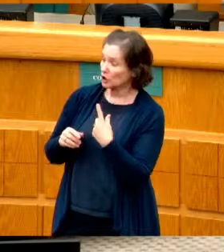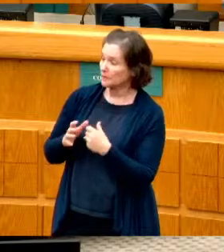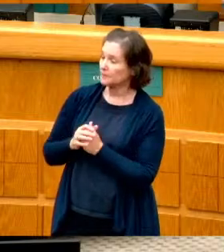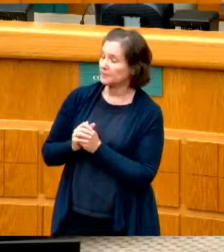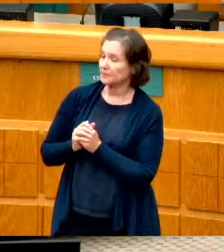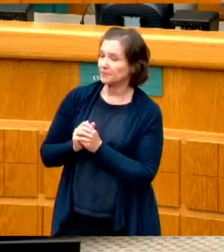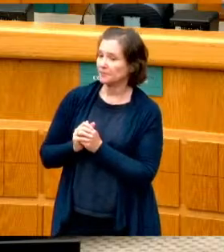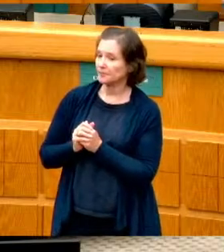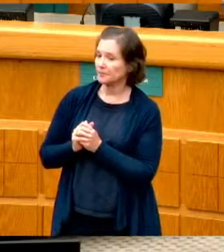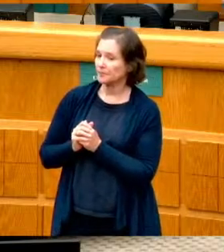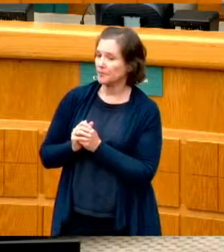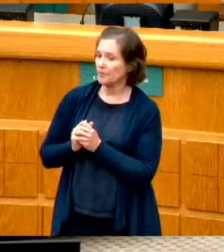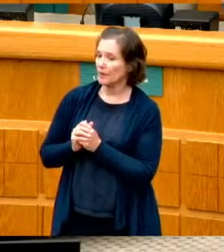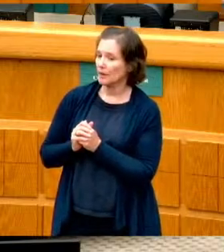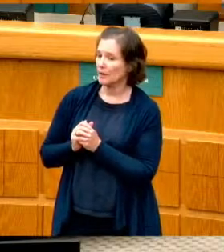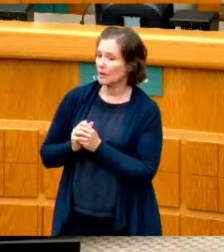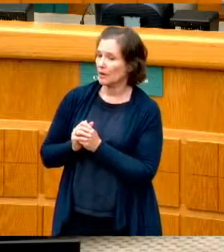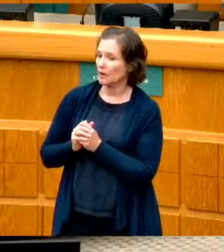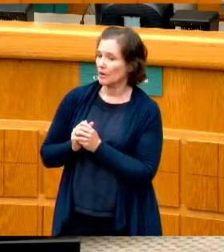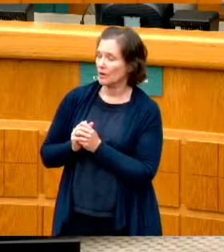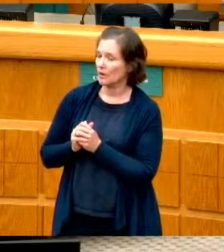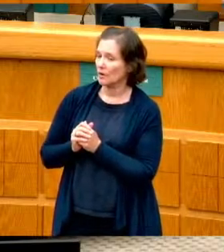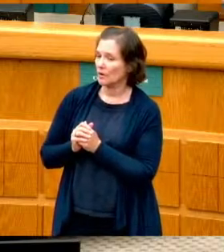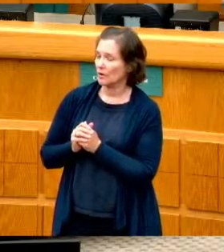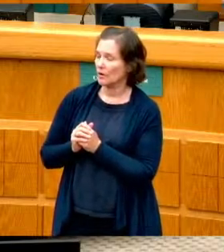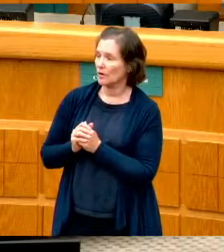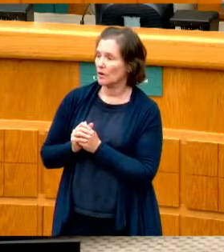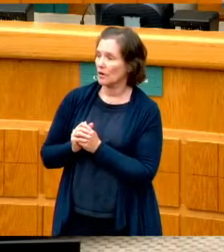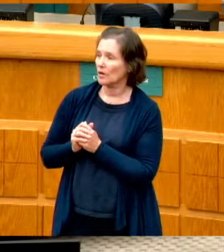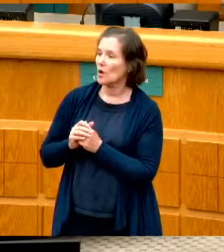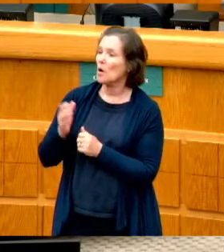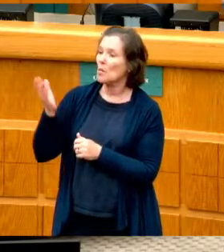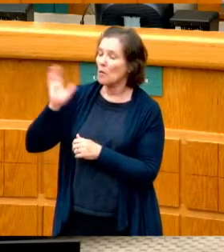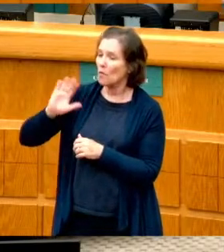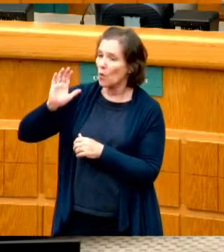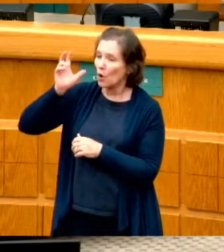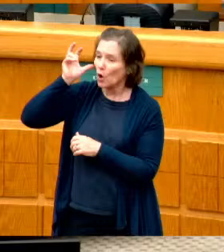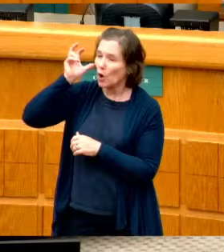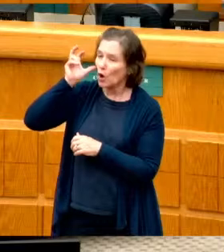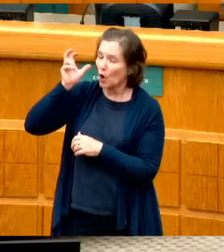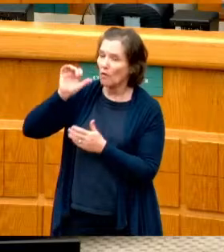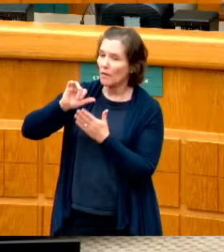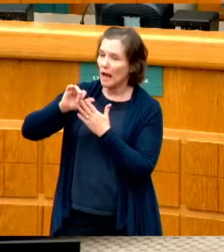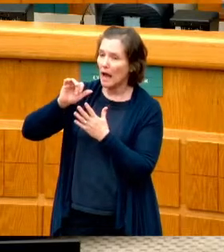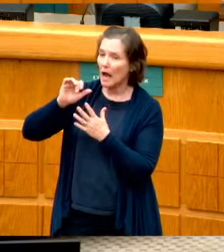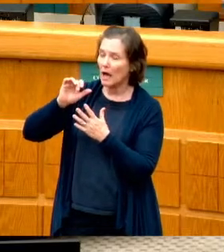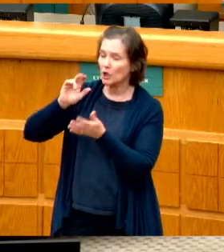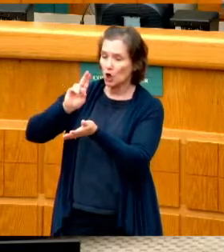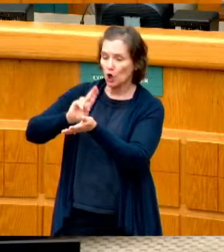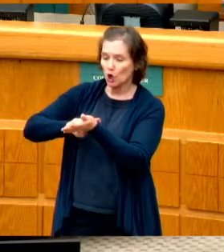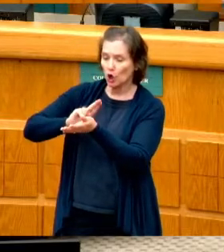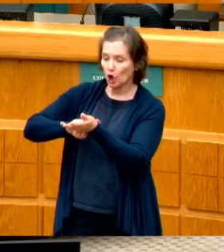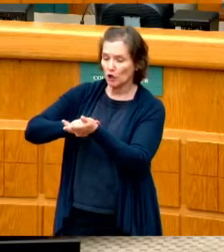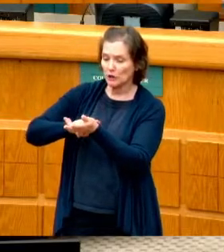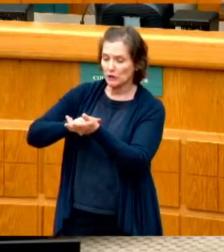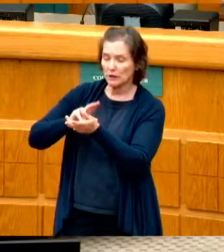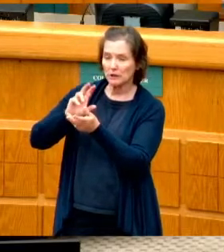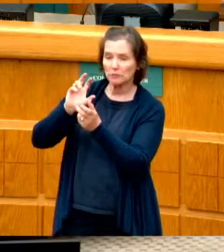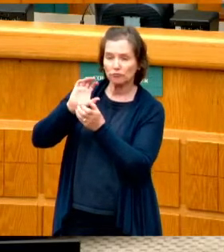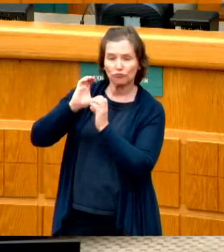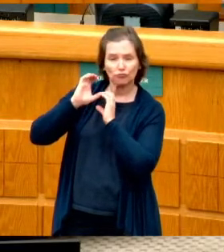we were told that there were nurses sent to El Paso to aid over there. Do you know how many